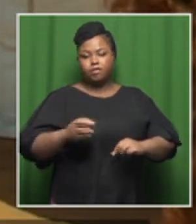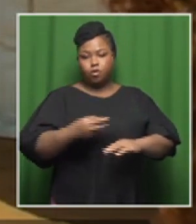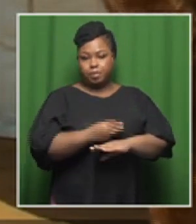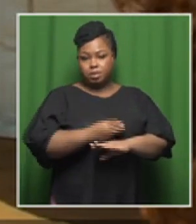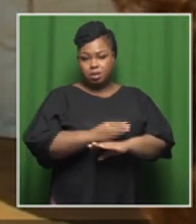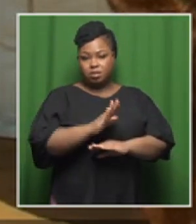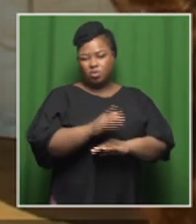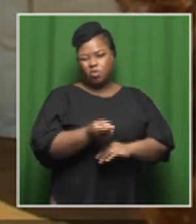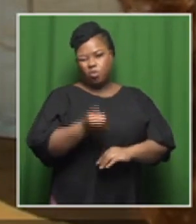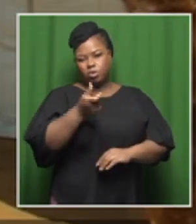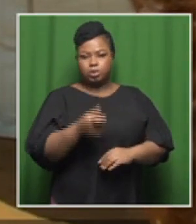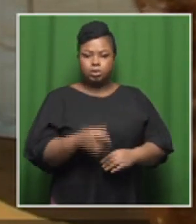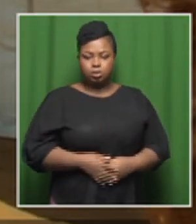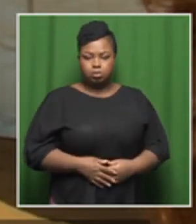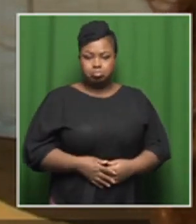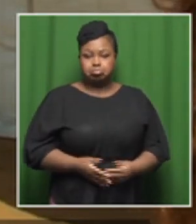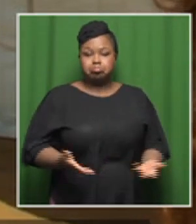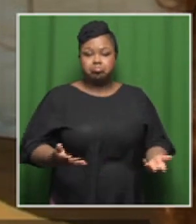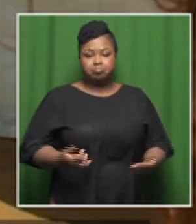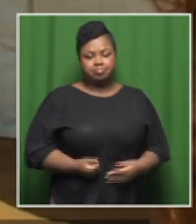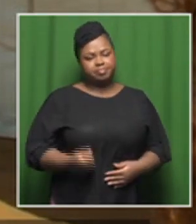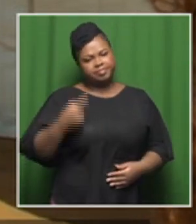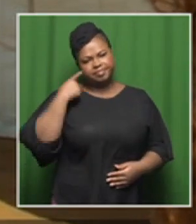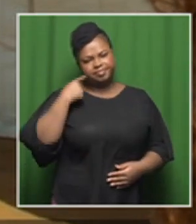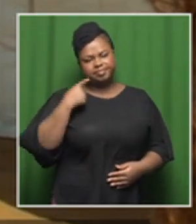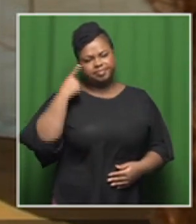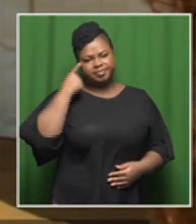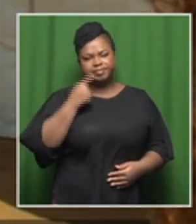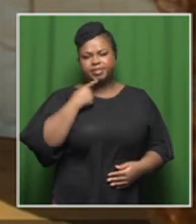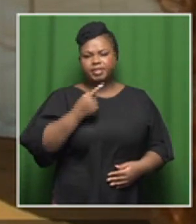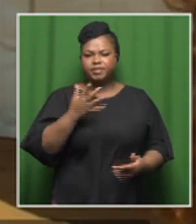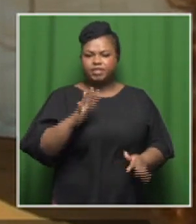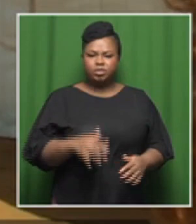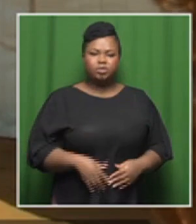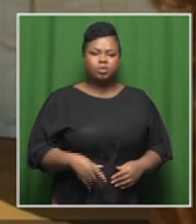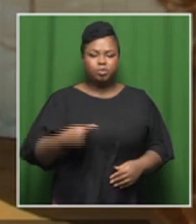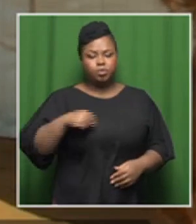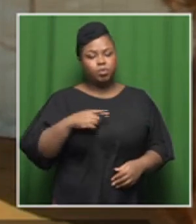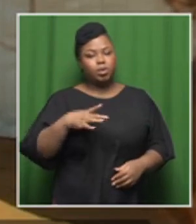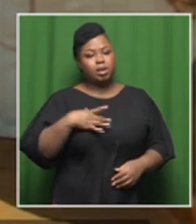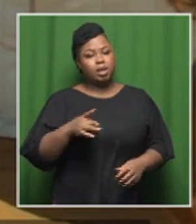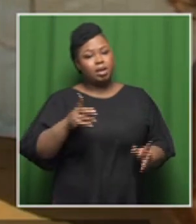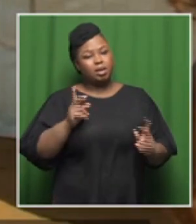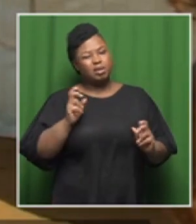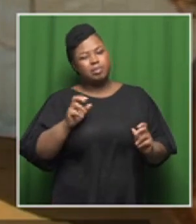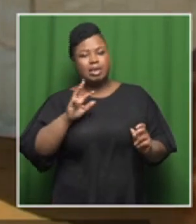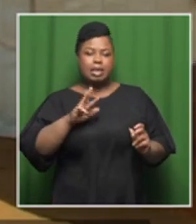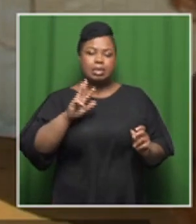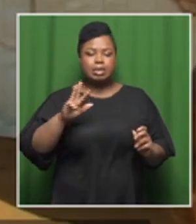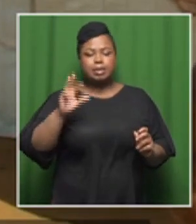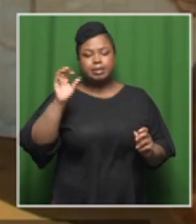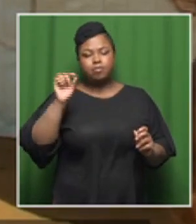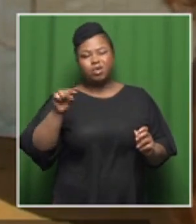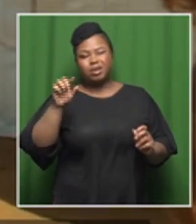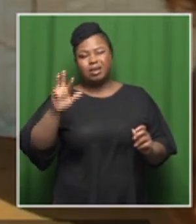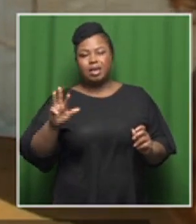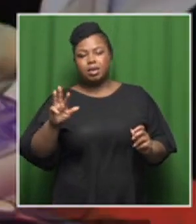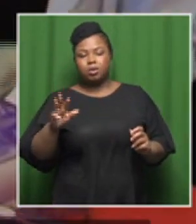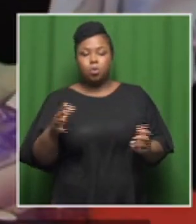85% on average. I think, as I say, we would love to be at 99.9, if